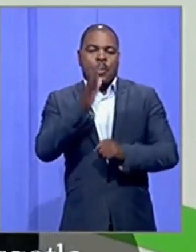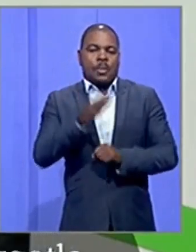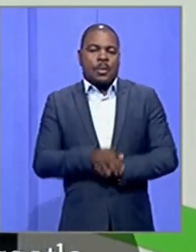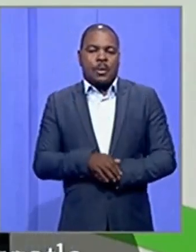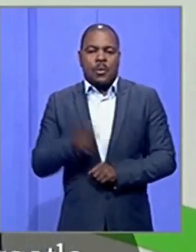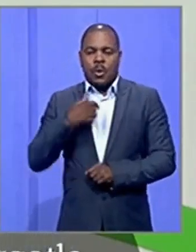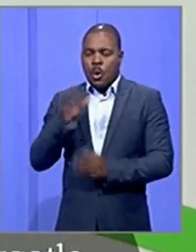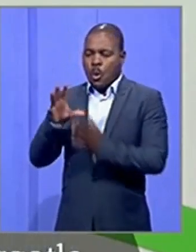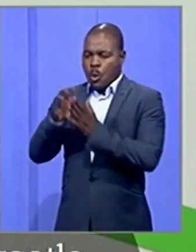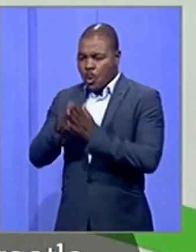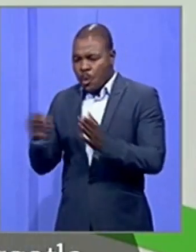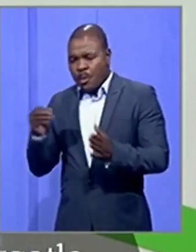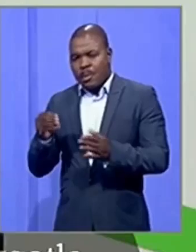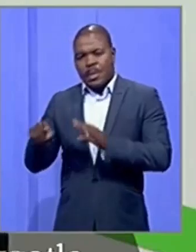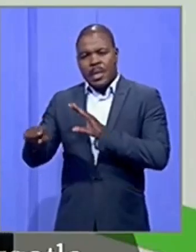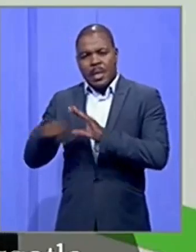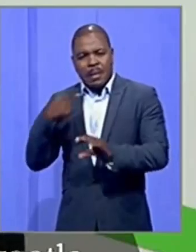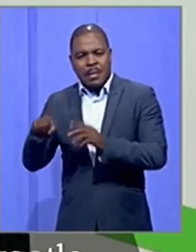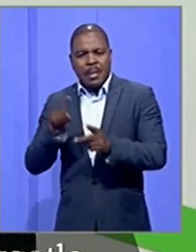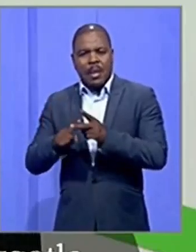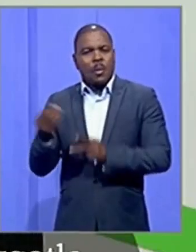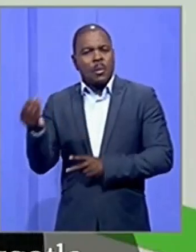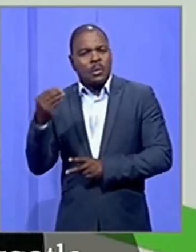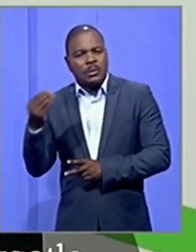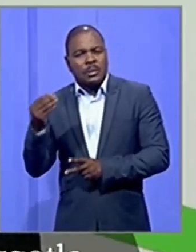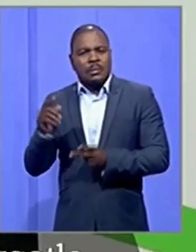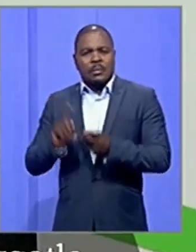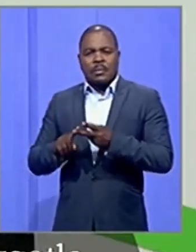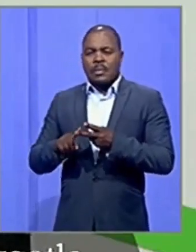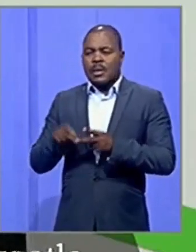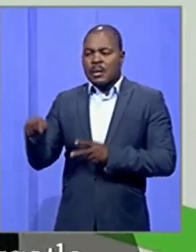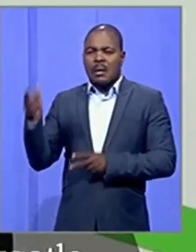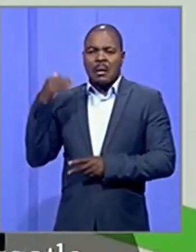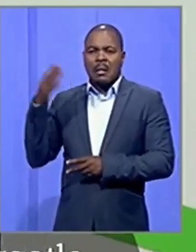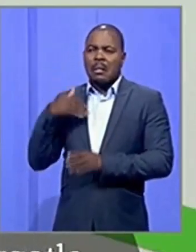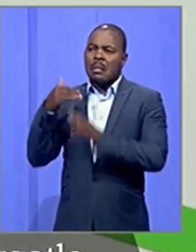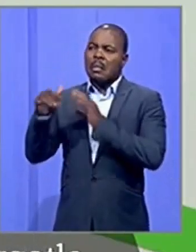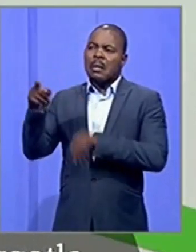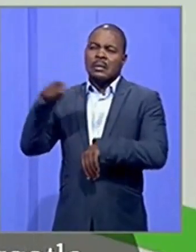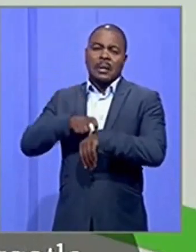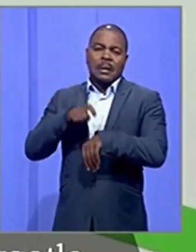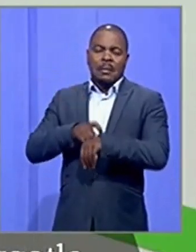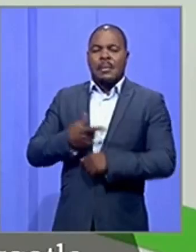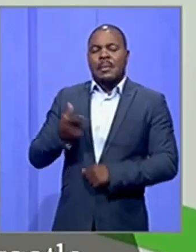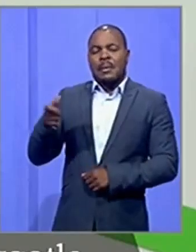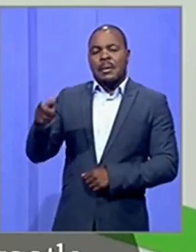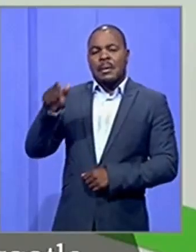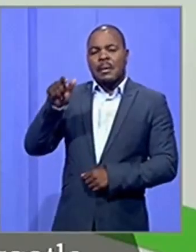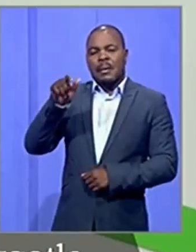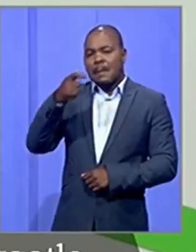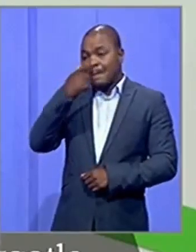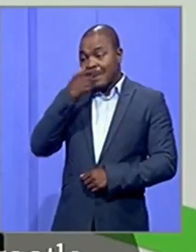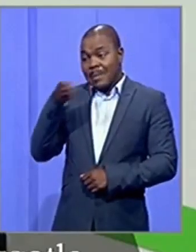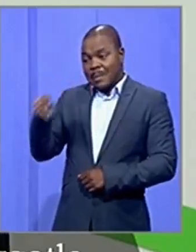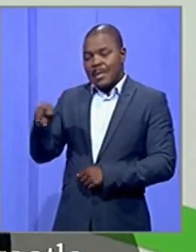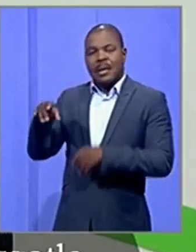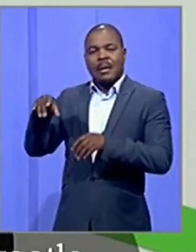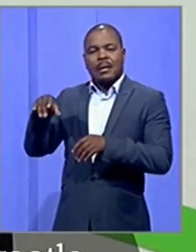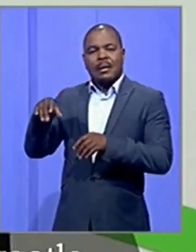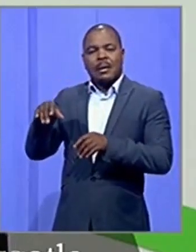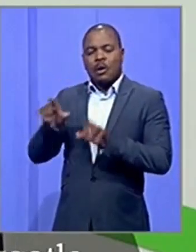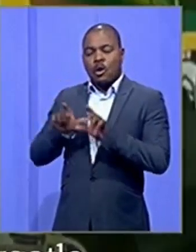emails and WhatsApps that are relevant to the period when President Cyril Ramaphosa served as chairman of the ANC's Cadre